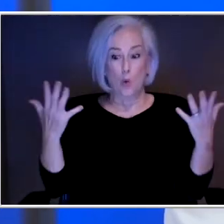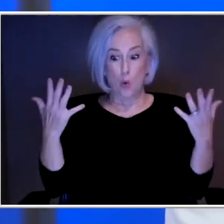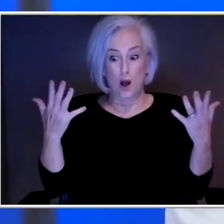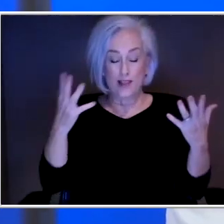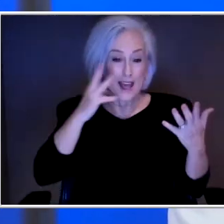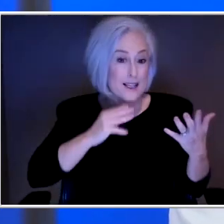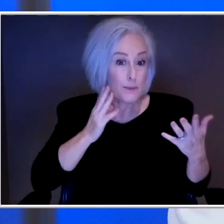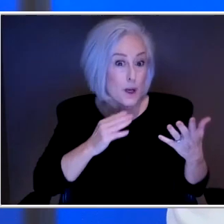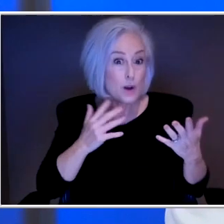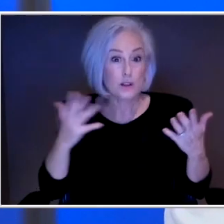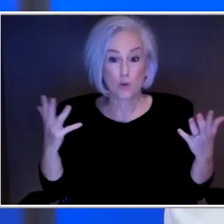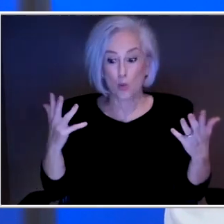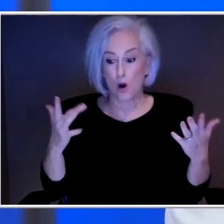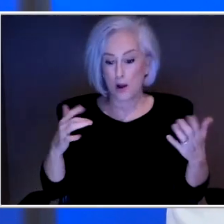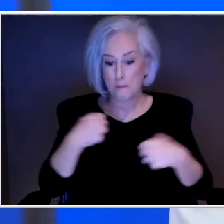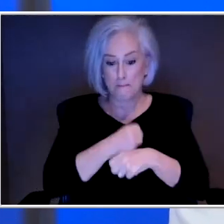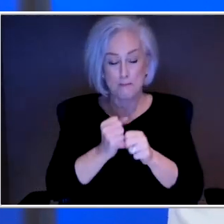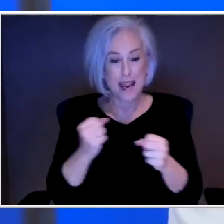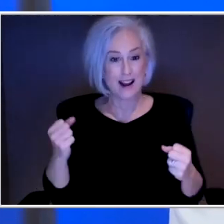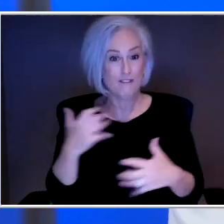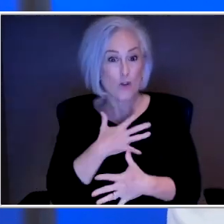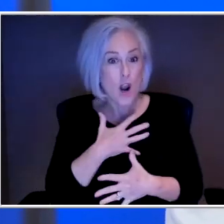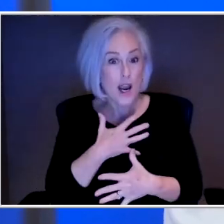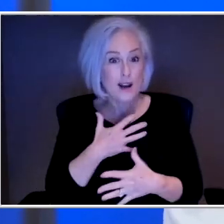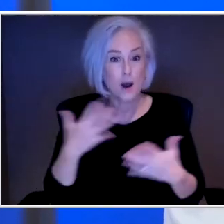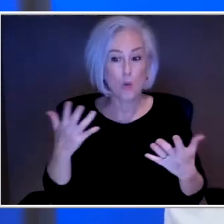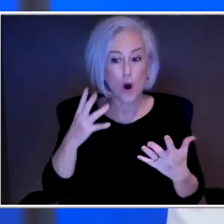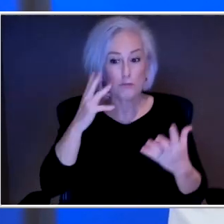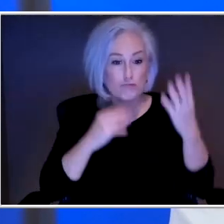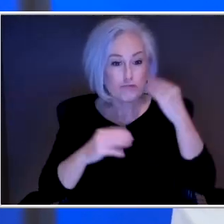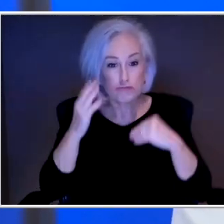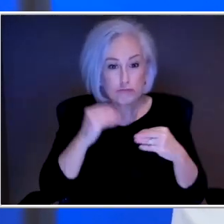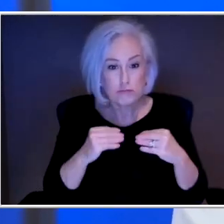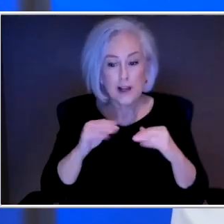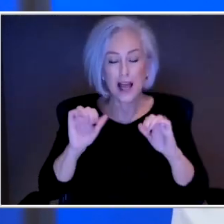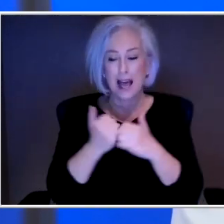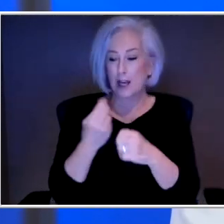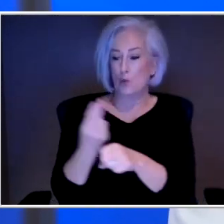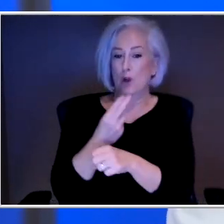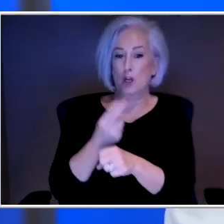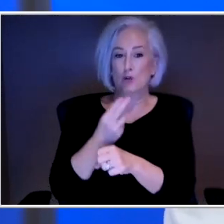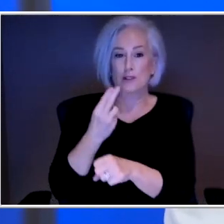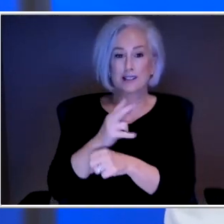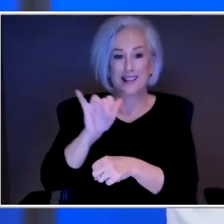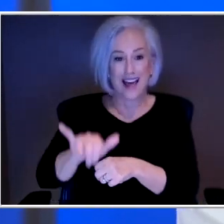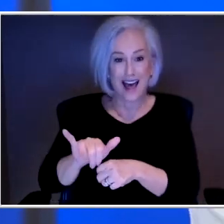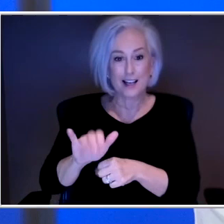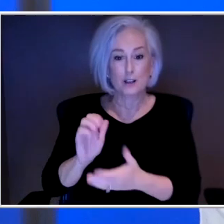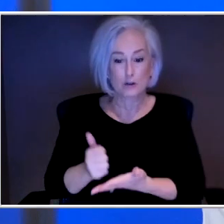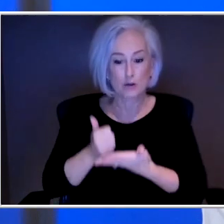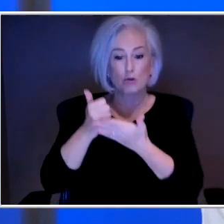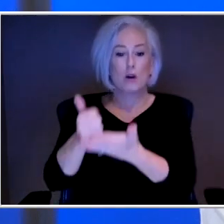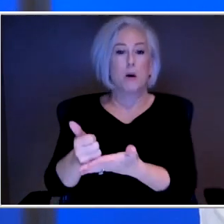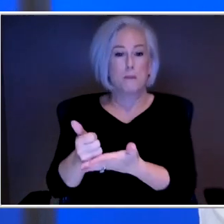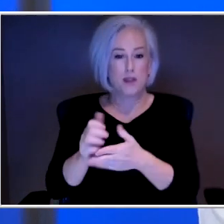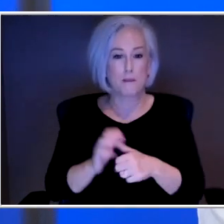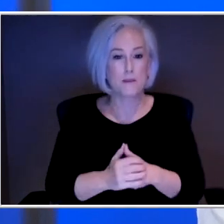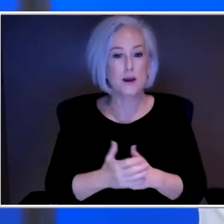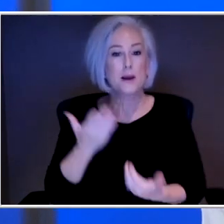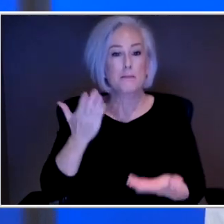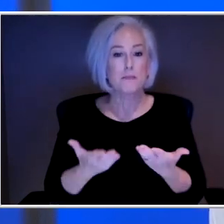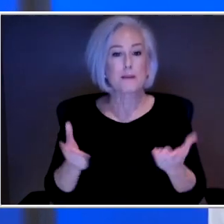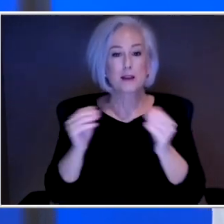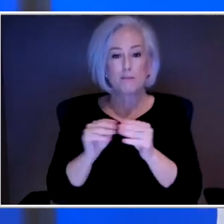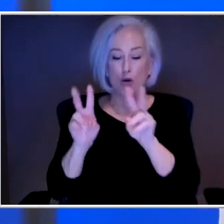realizations did they have, and so how do we utilize other avenues of psychotherapy to help them do that? So some of it may be more psychoanalytic or